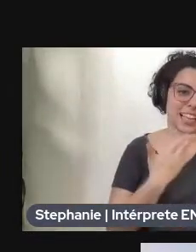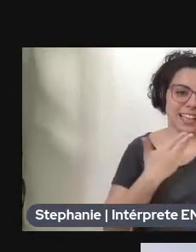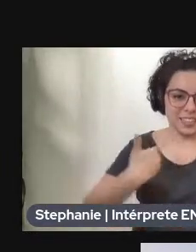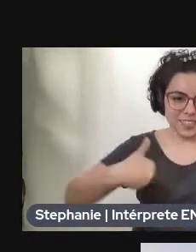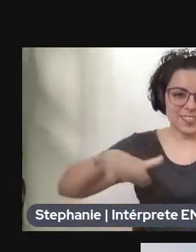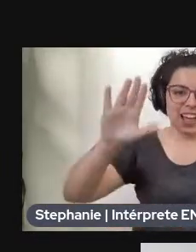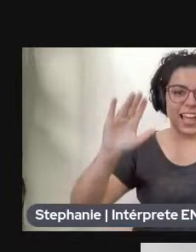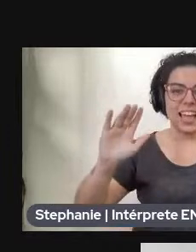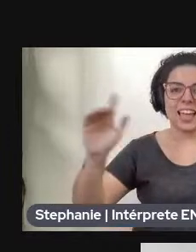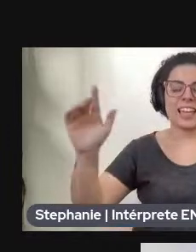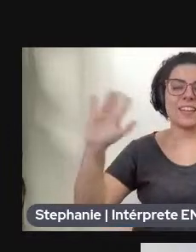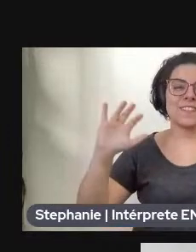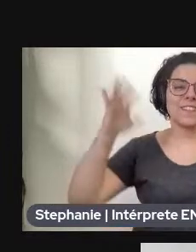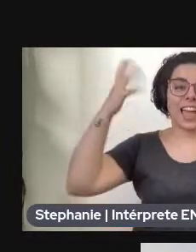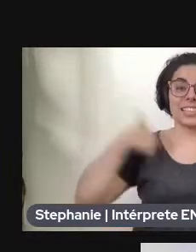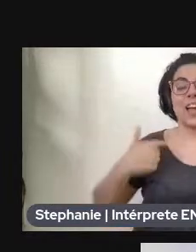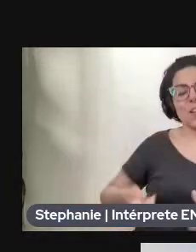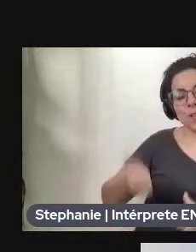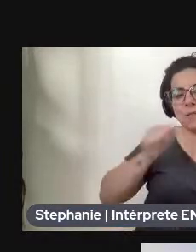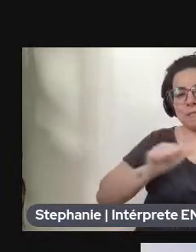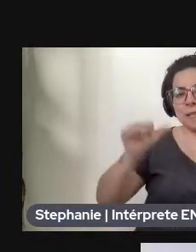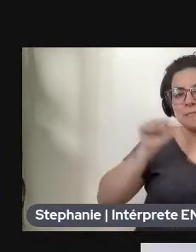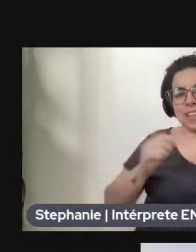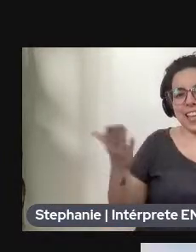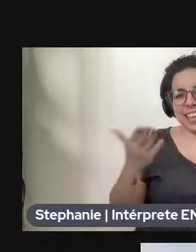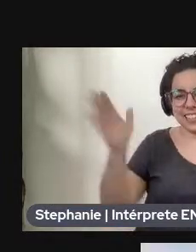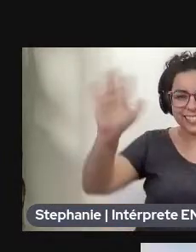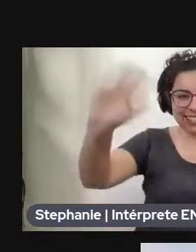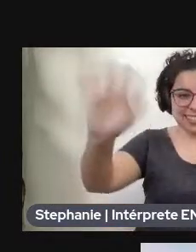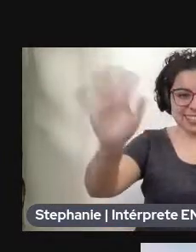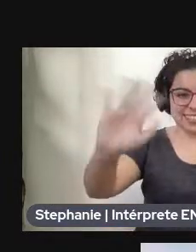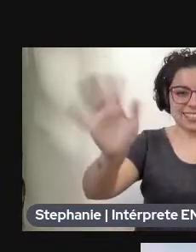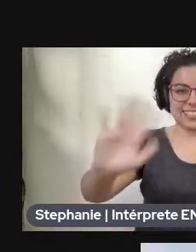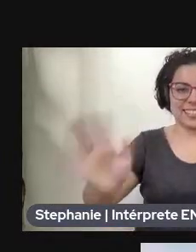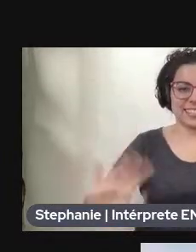for drinks now. Yeah. Okay. Bye-bye. Thank you. Thank you.